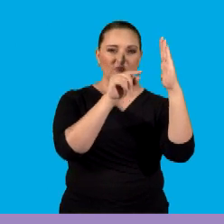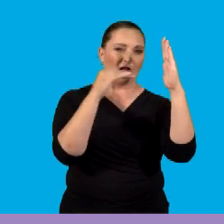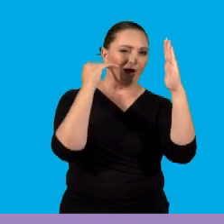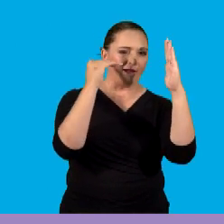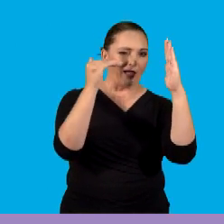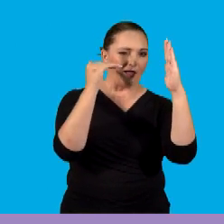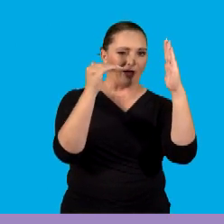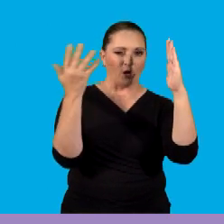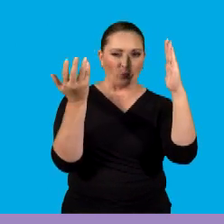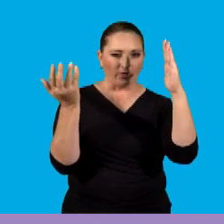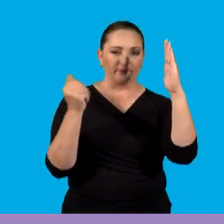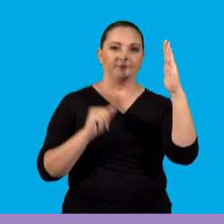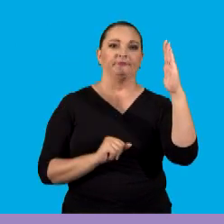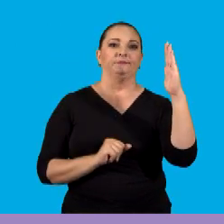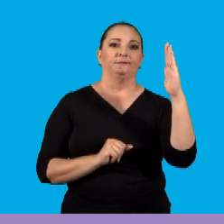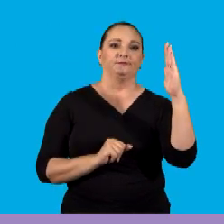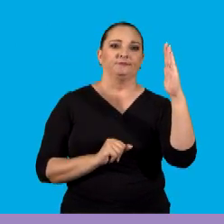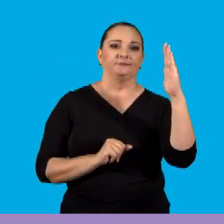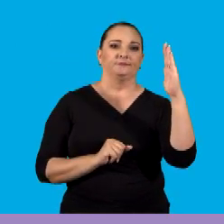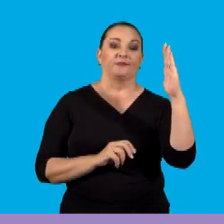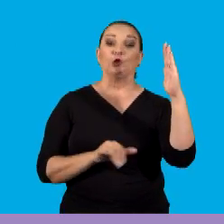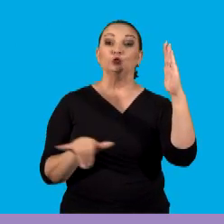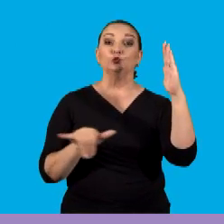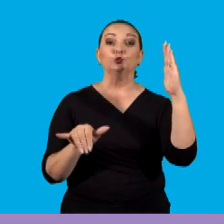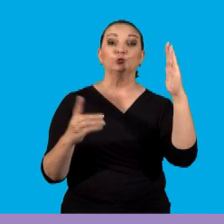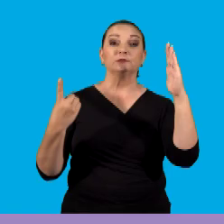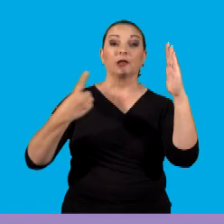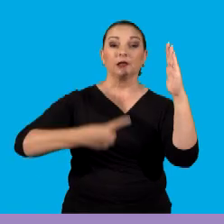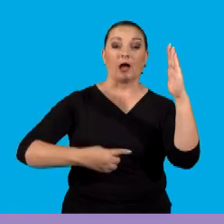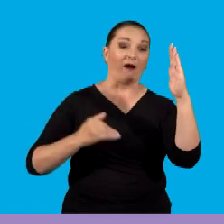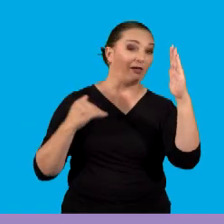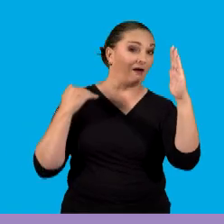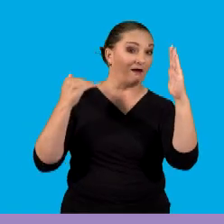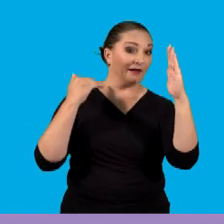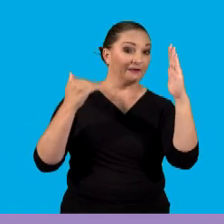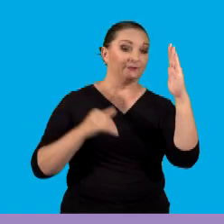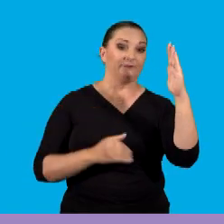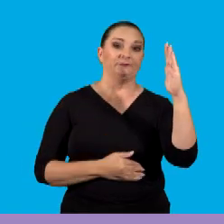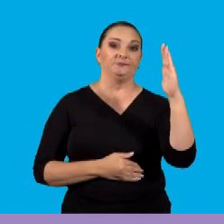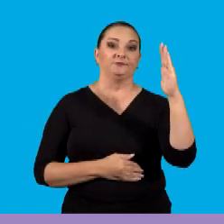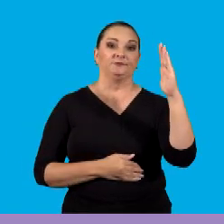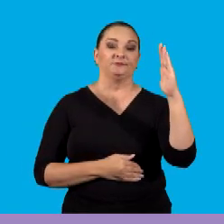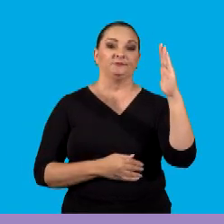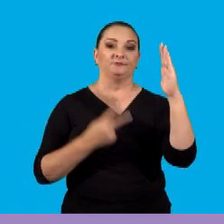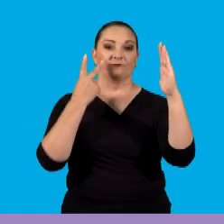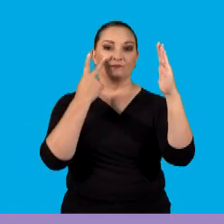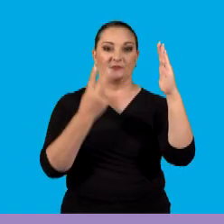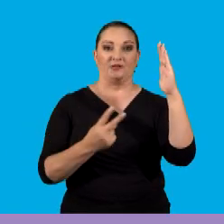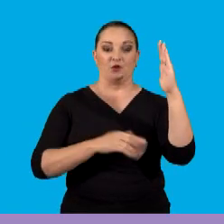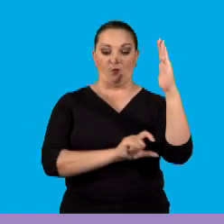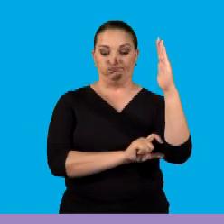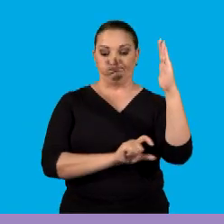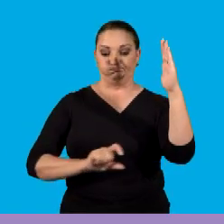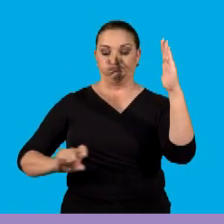values, because we are looking for the highest vertical, meaning the day with the highest rainfall. And of course, there at